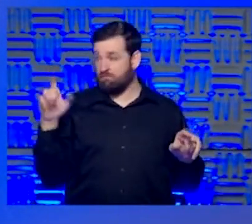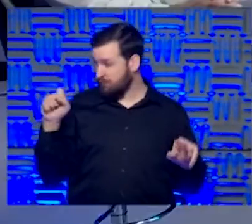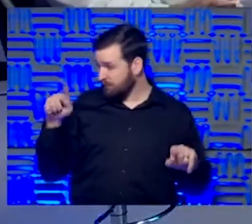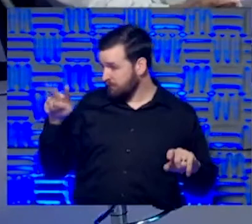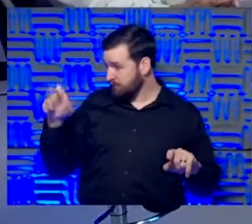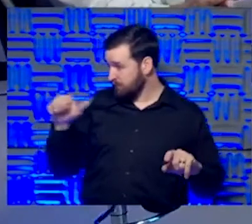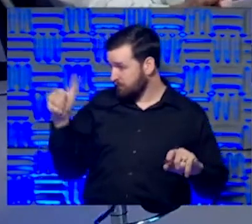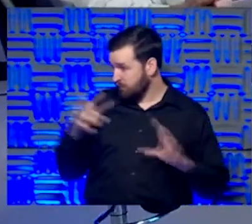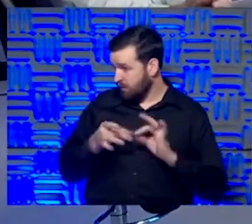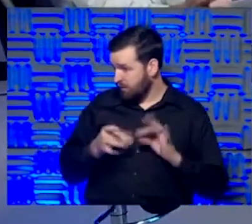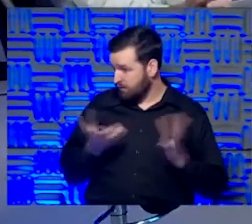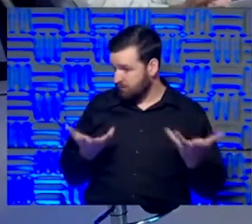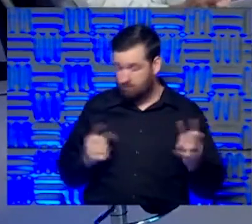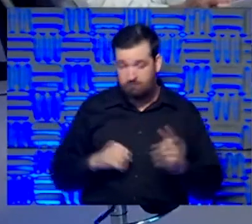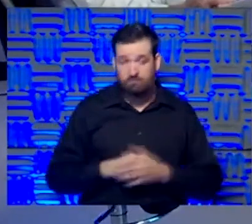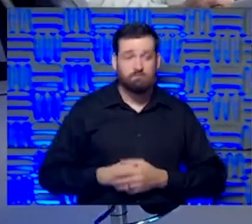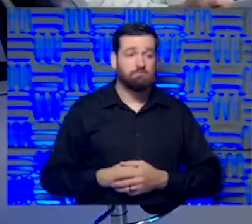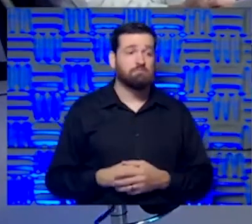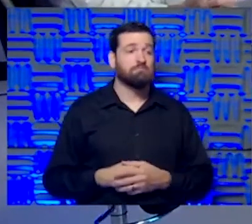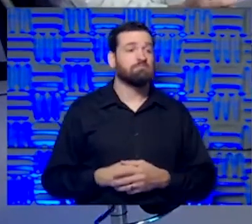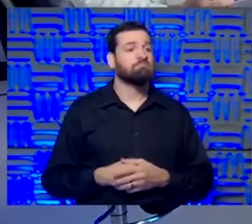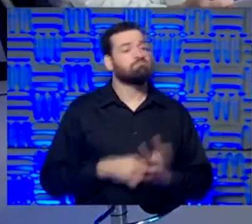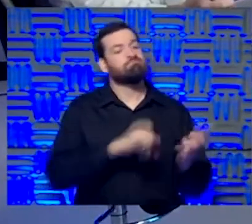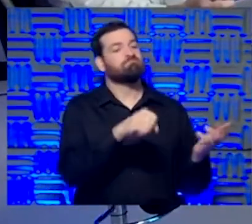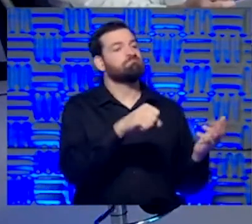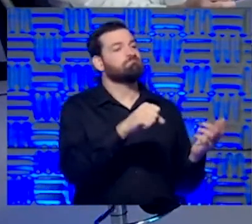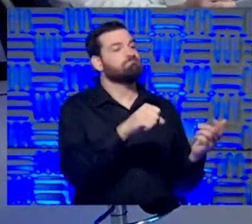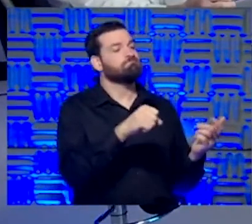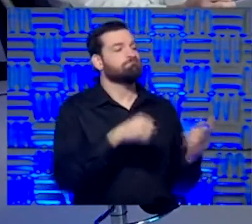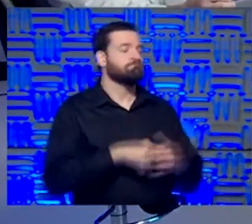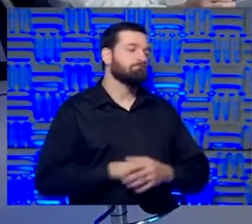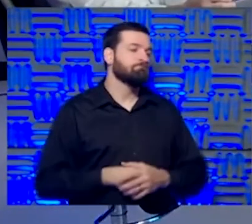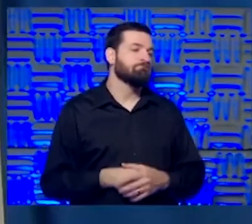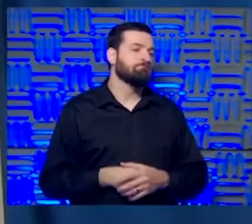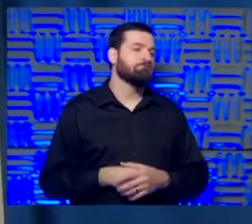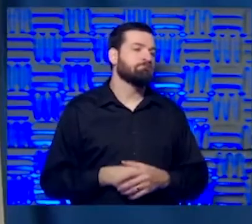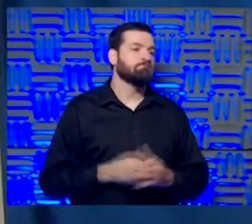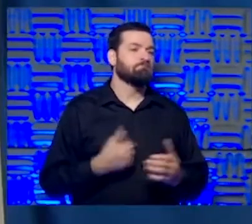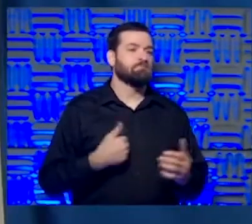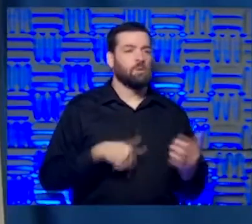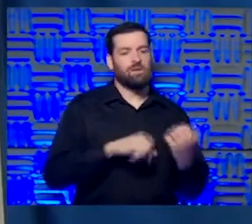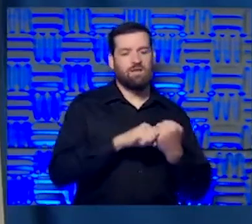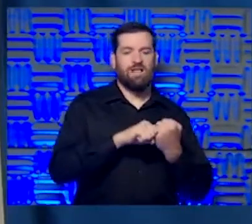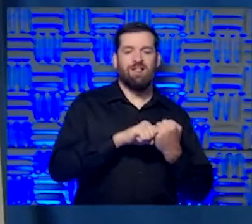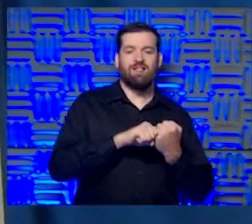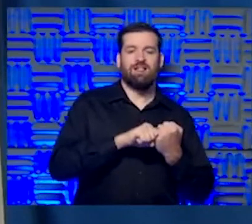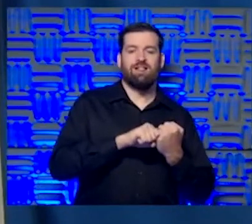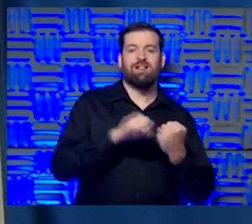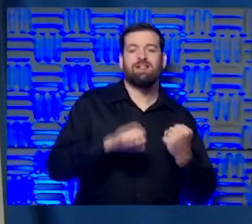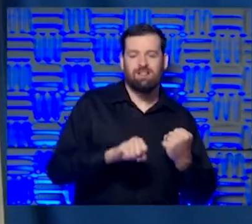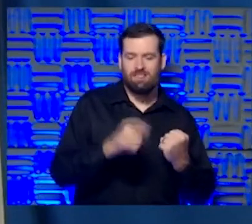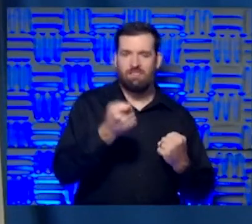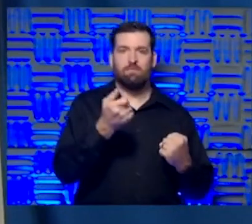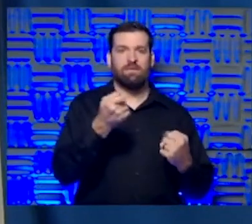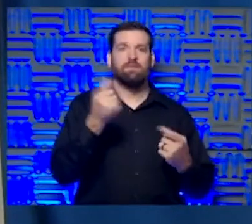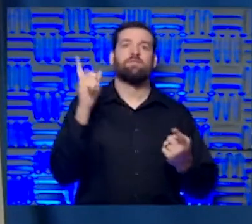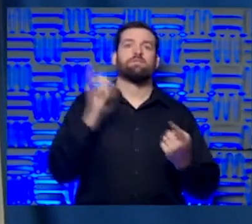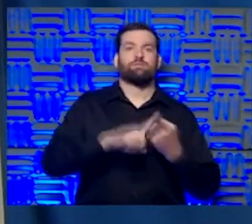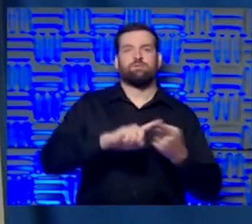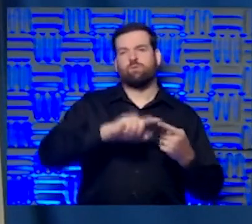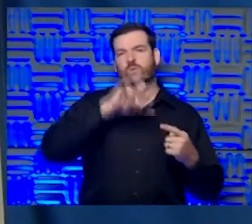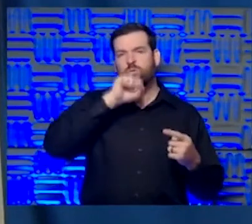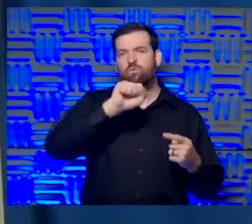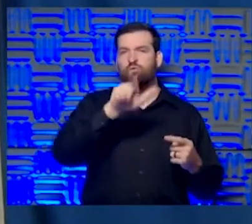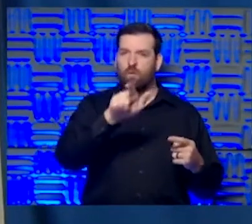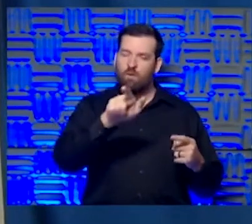about that. What do you think, Steve? Yeah, I mean, we stretch that a little bit out through college, so up to 21. But 18